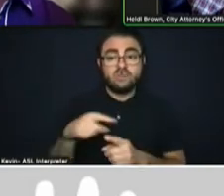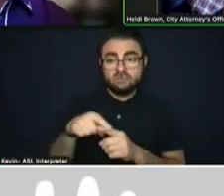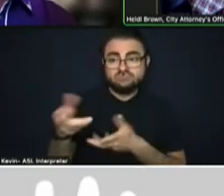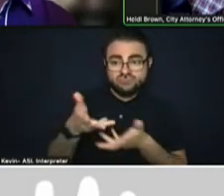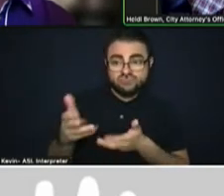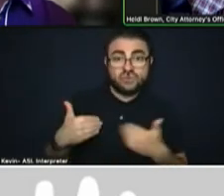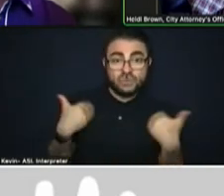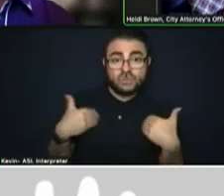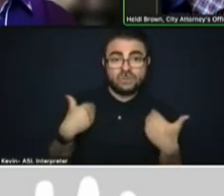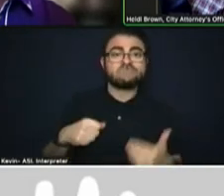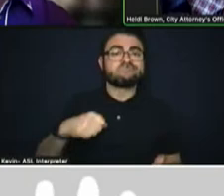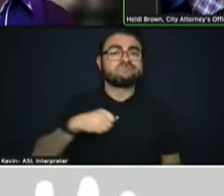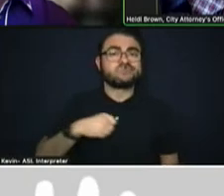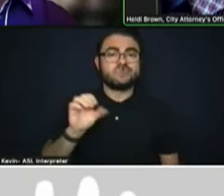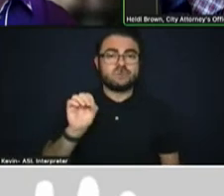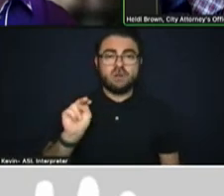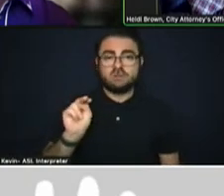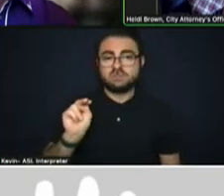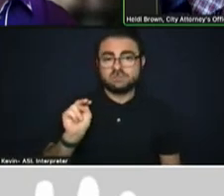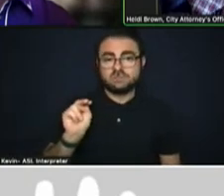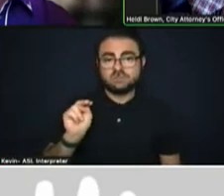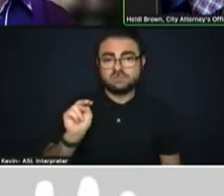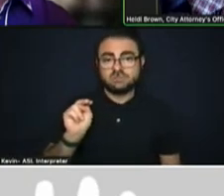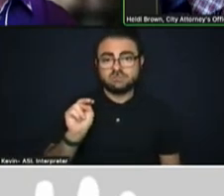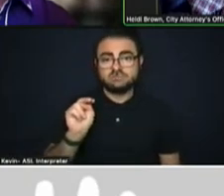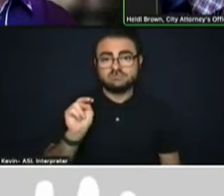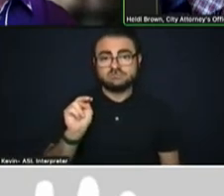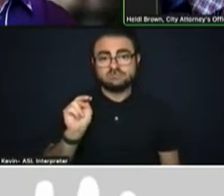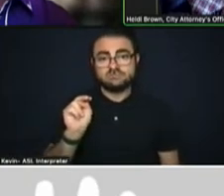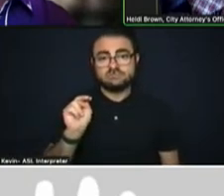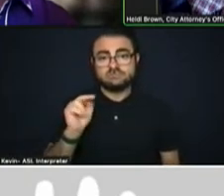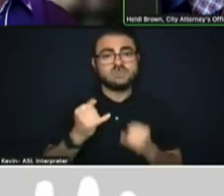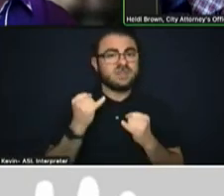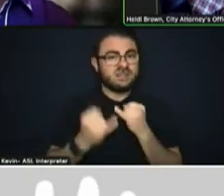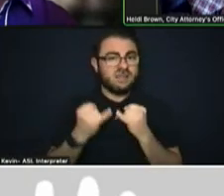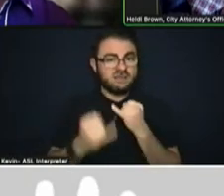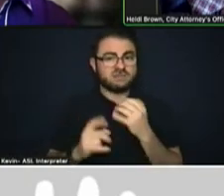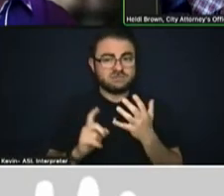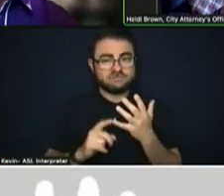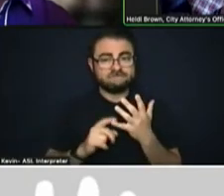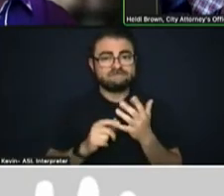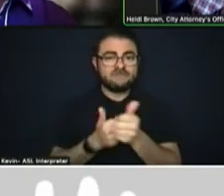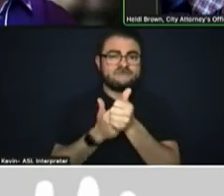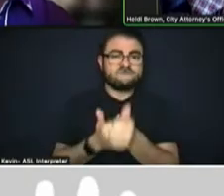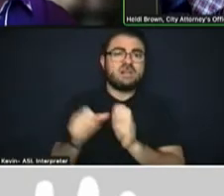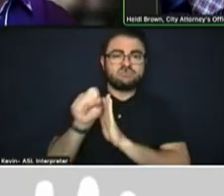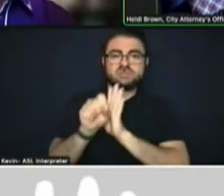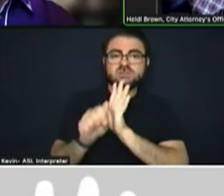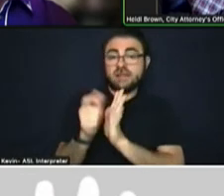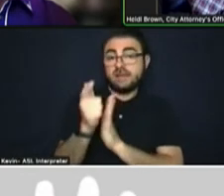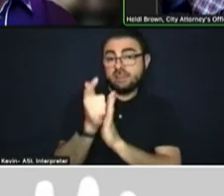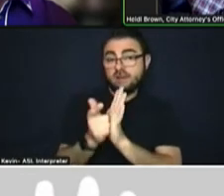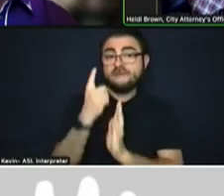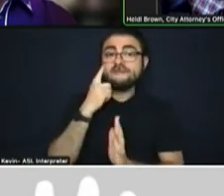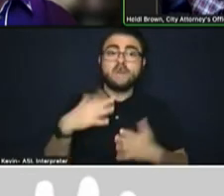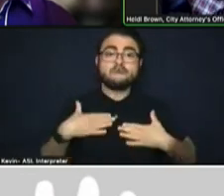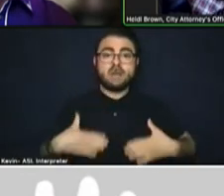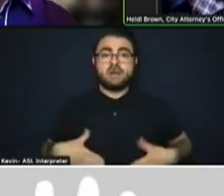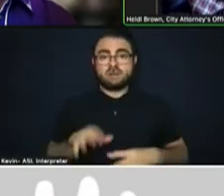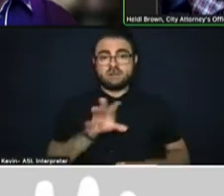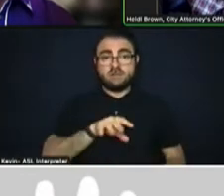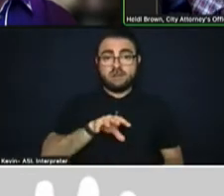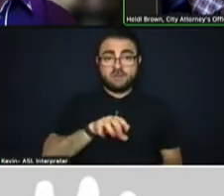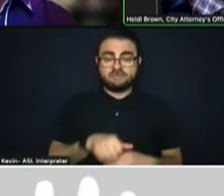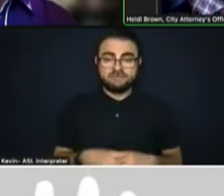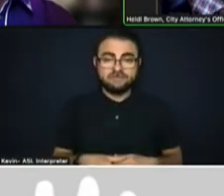turn that on. And then the last is also under state law for body cameras, is when the